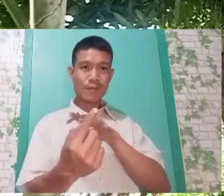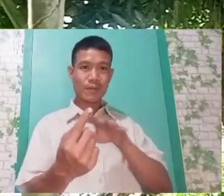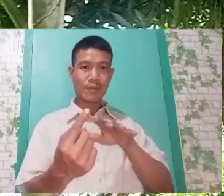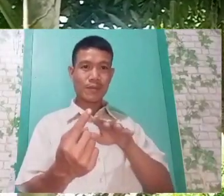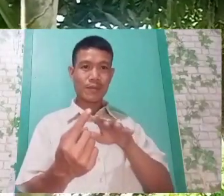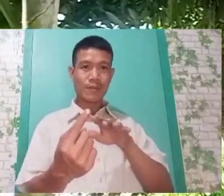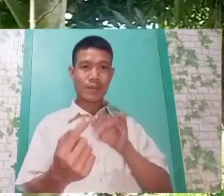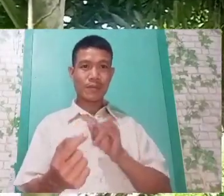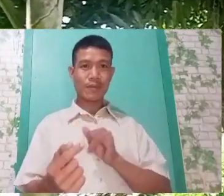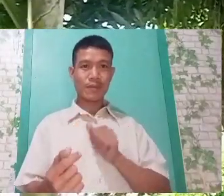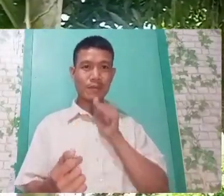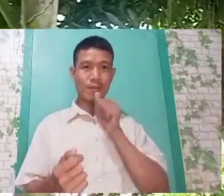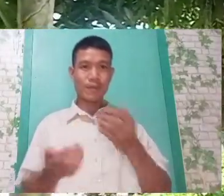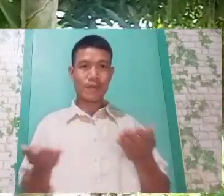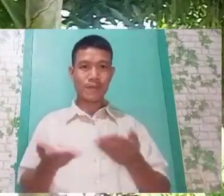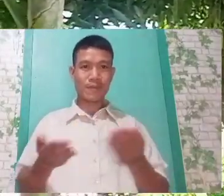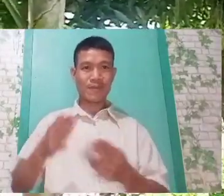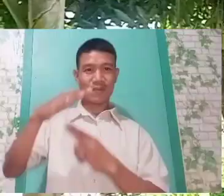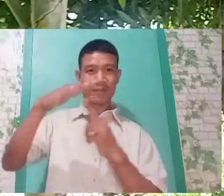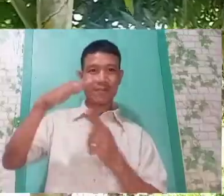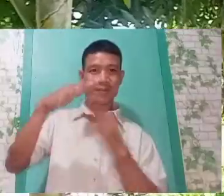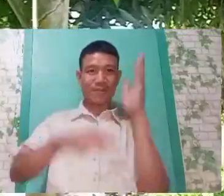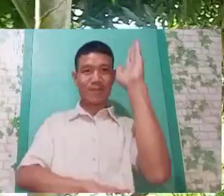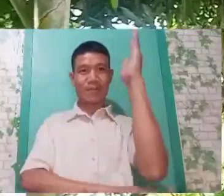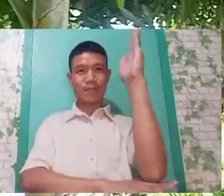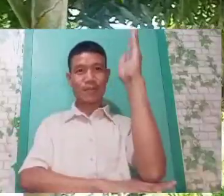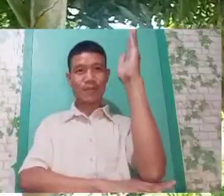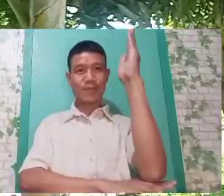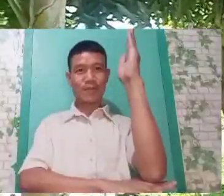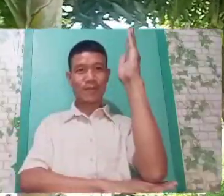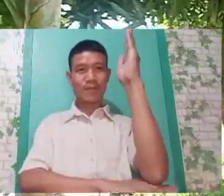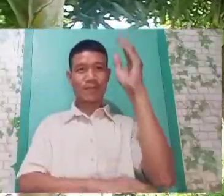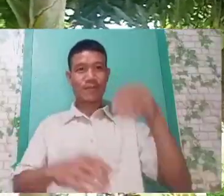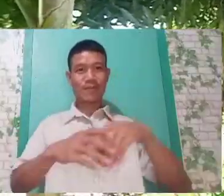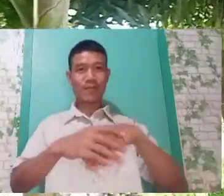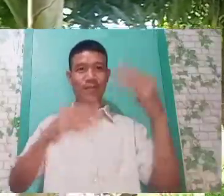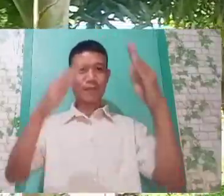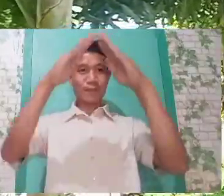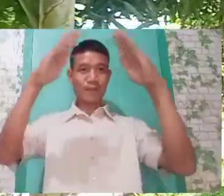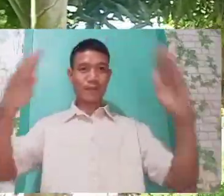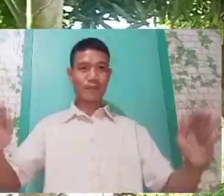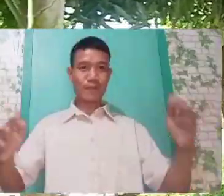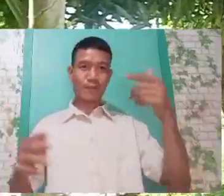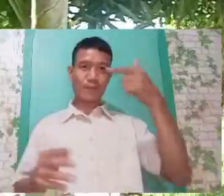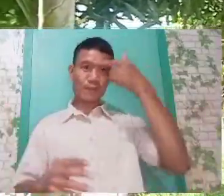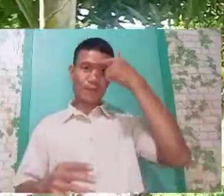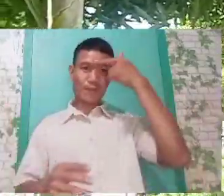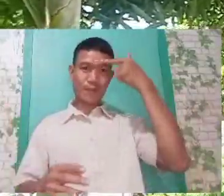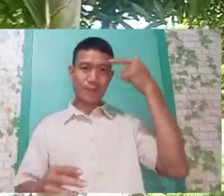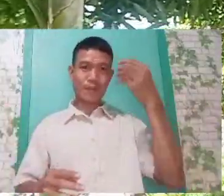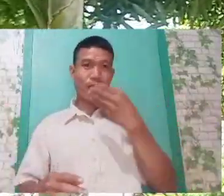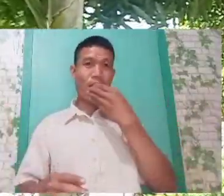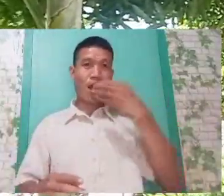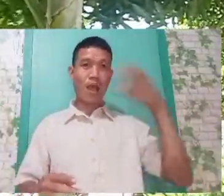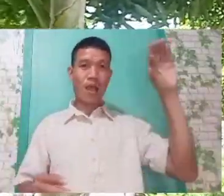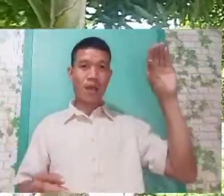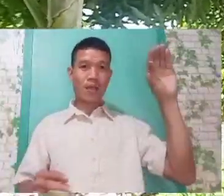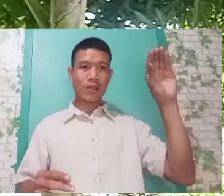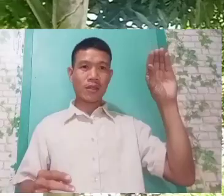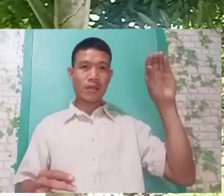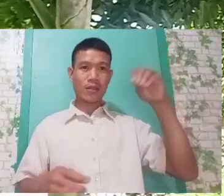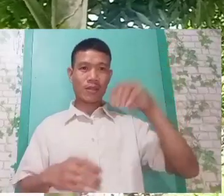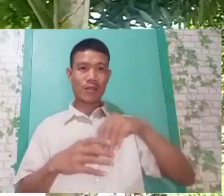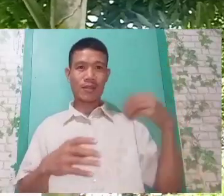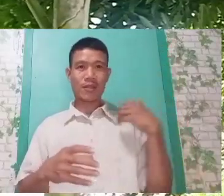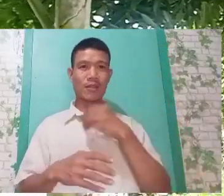As you can observe, I am here under the tree in front of my house because right now it's quite